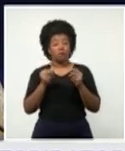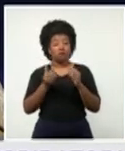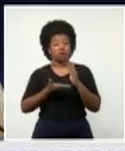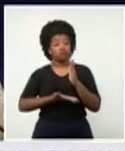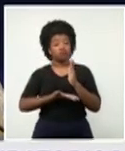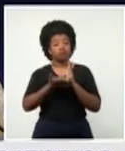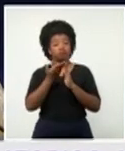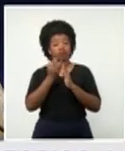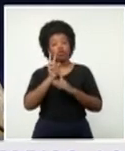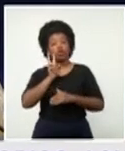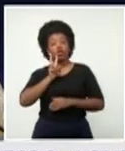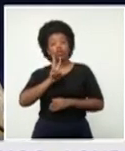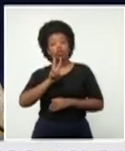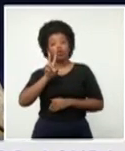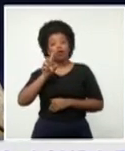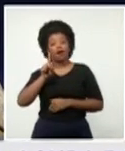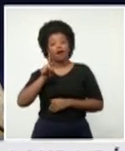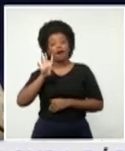with